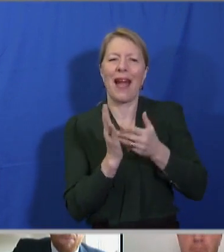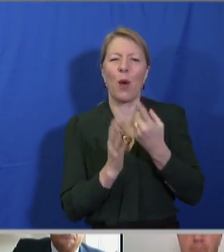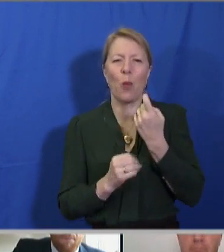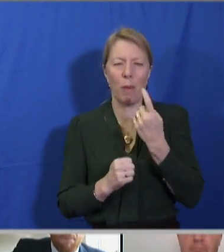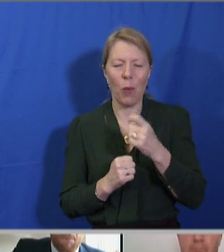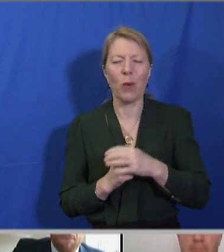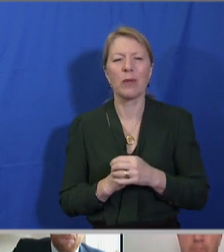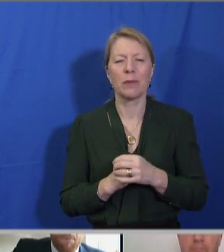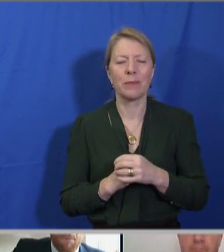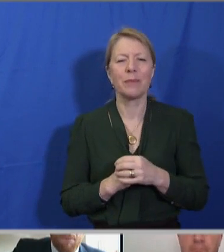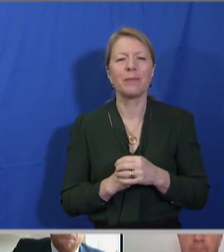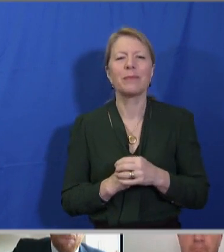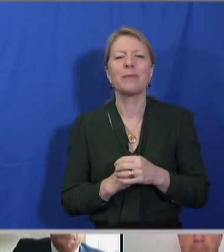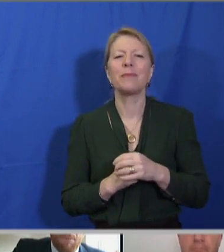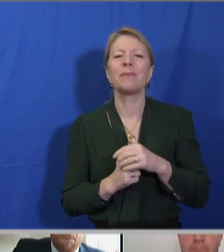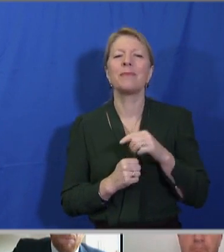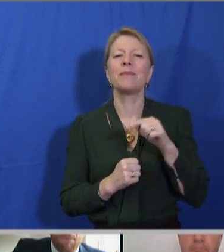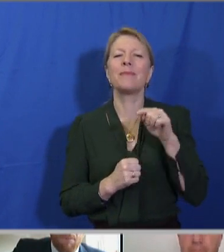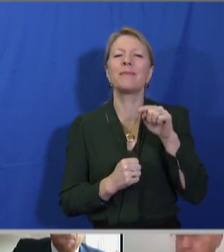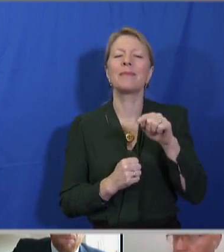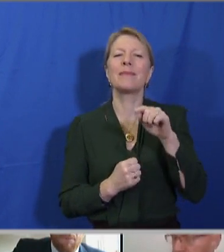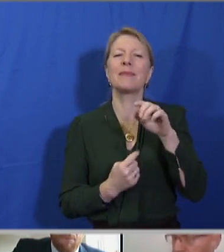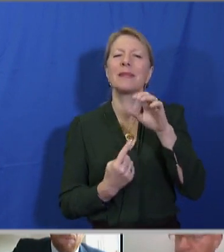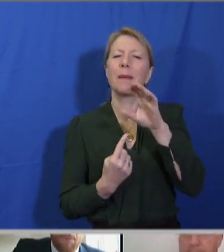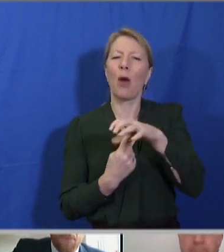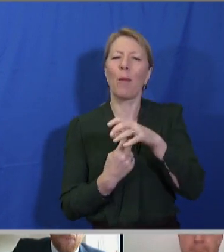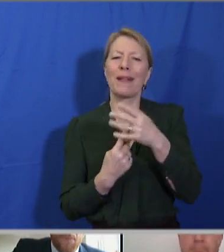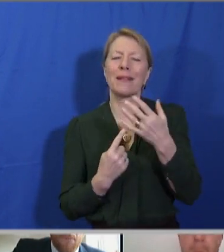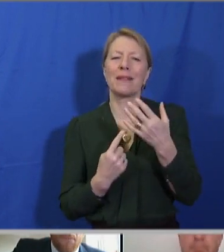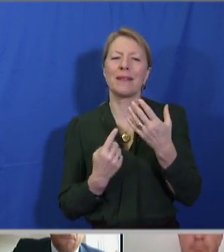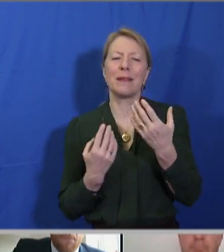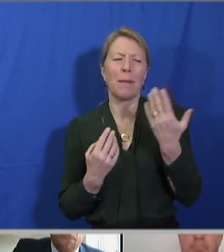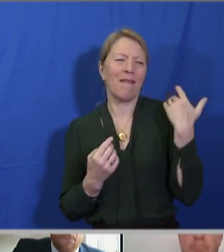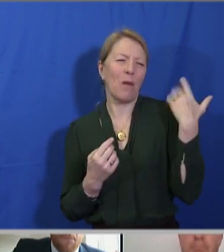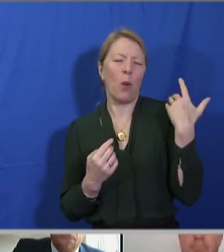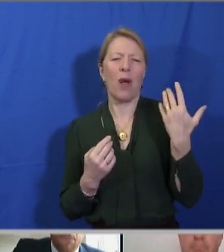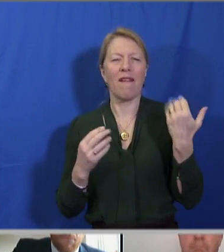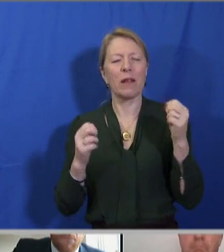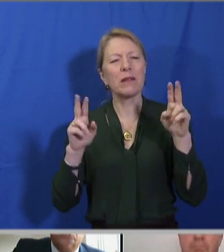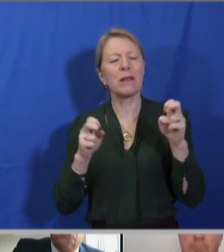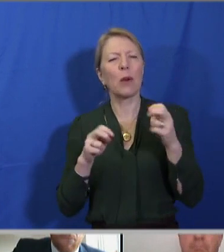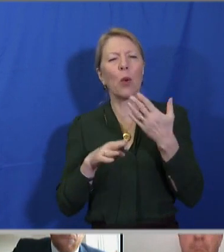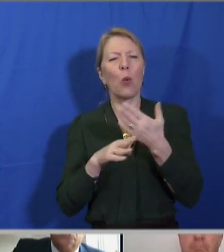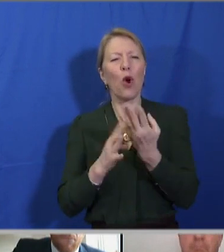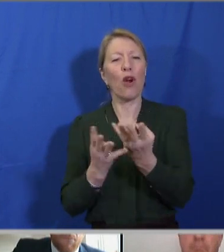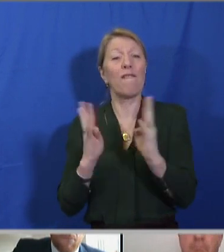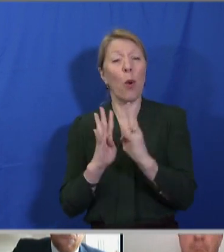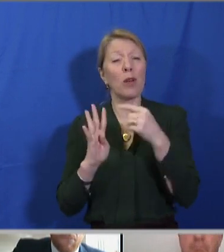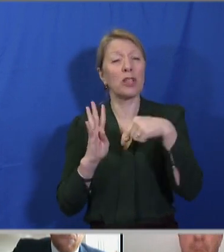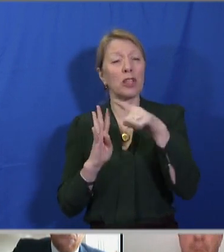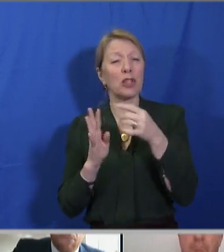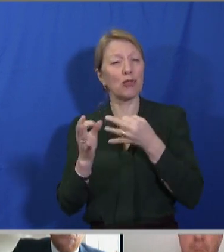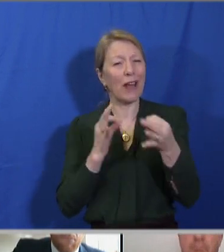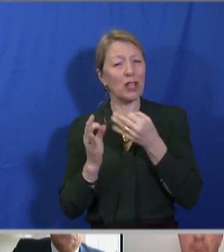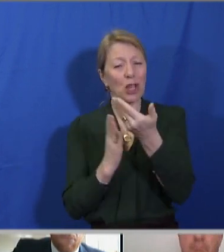having published a workforce strategy a number of years ago. And I think Carol quite rightly points out that